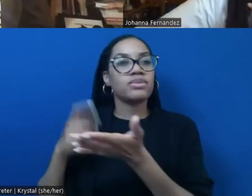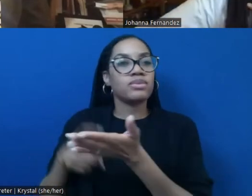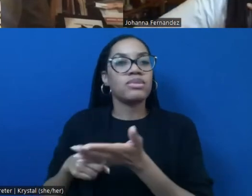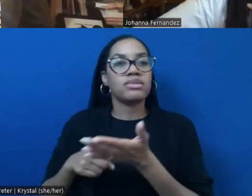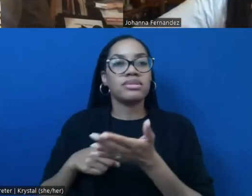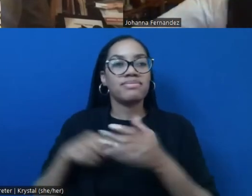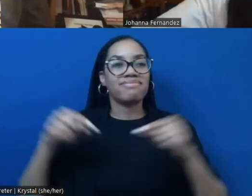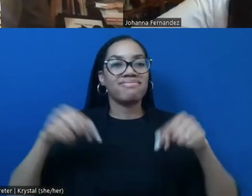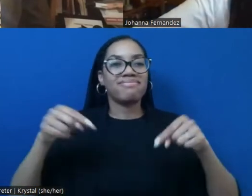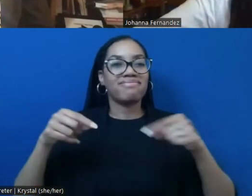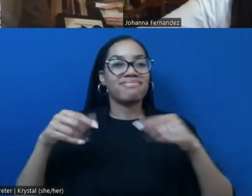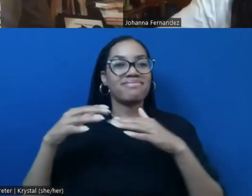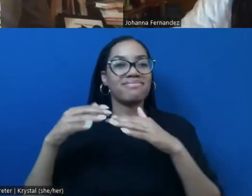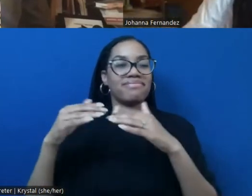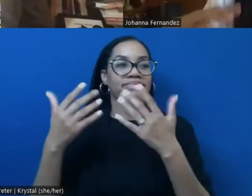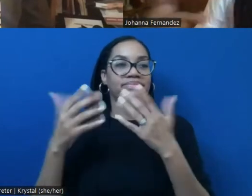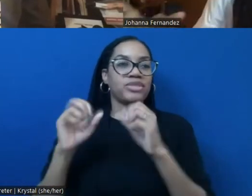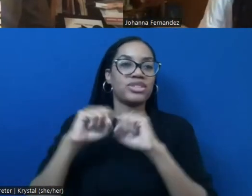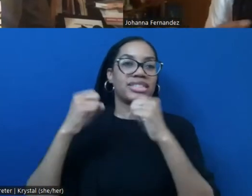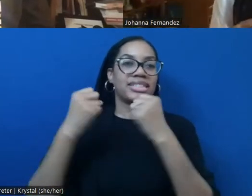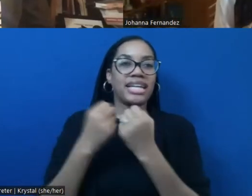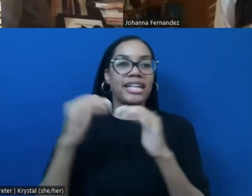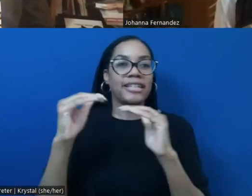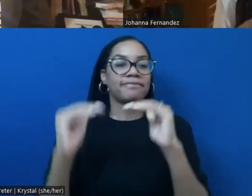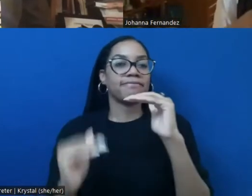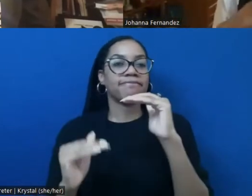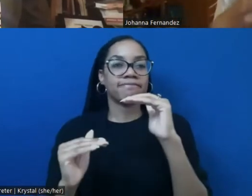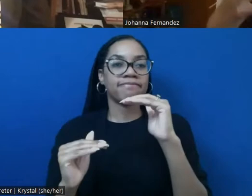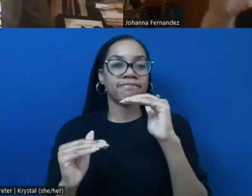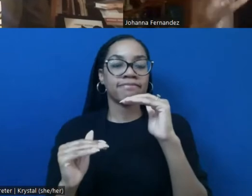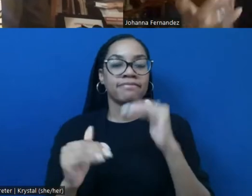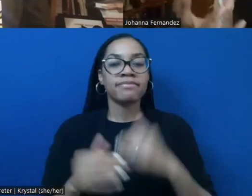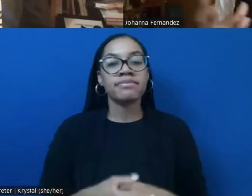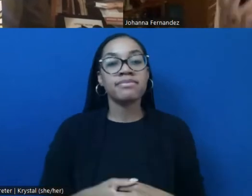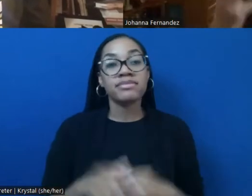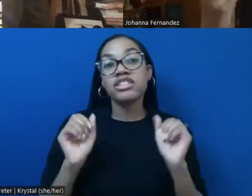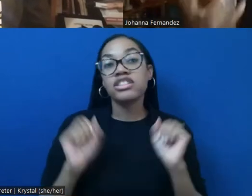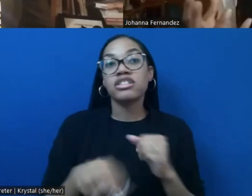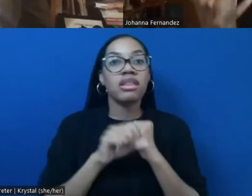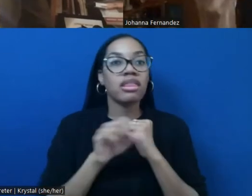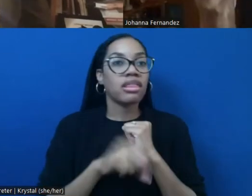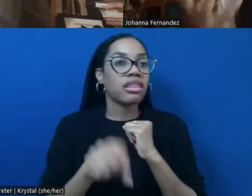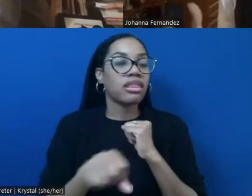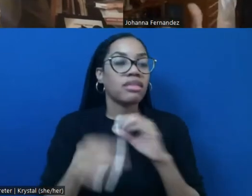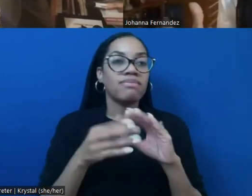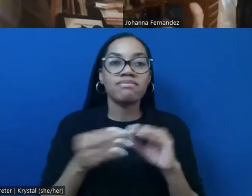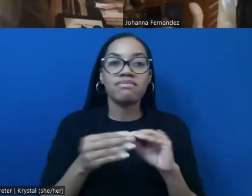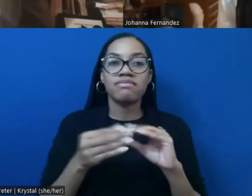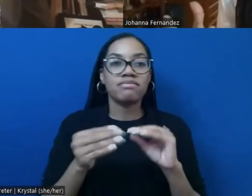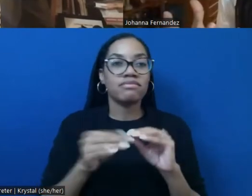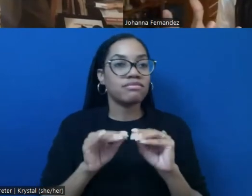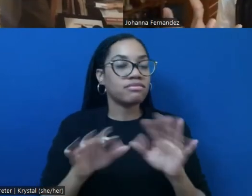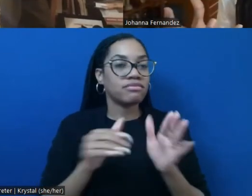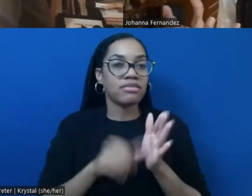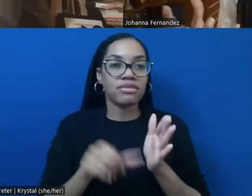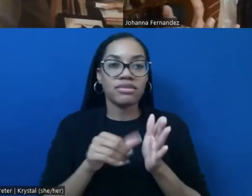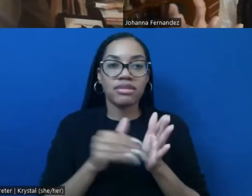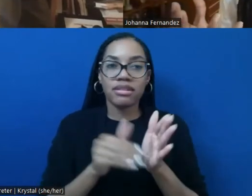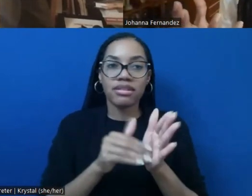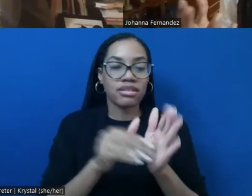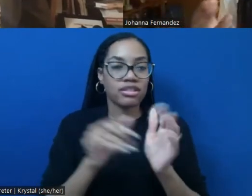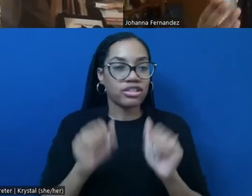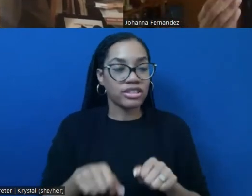in society. And I can go on and on and on, but there's also his experience with the cops. Yes.